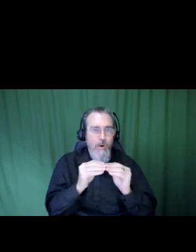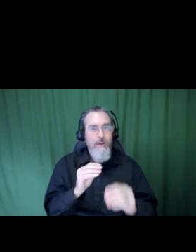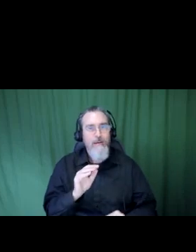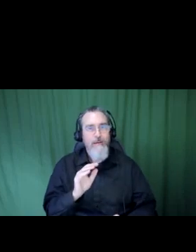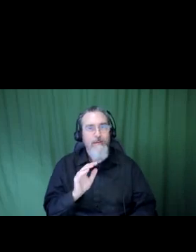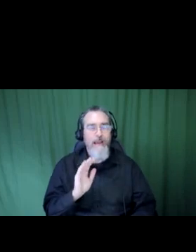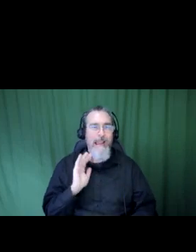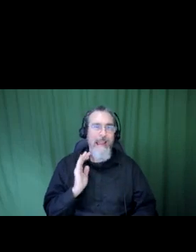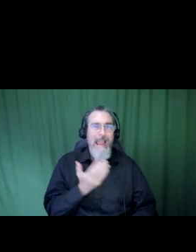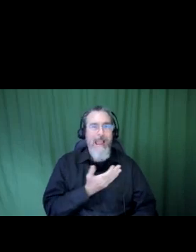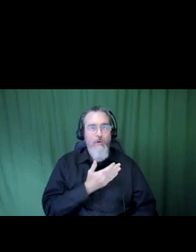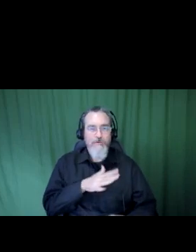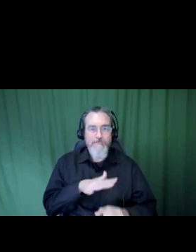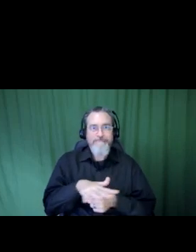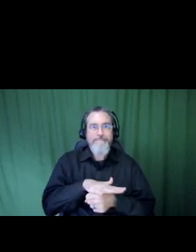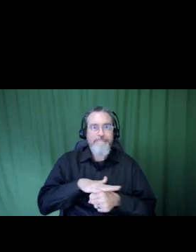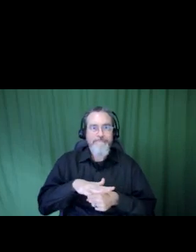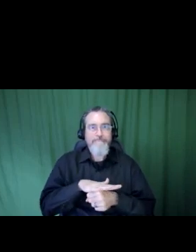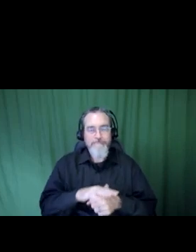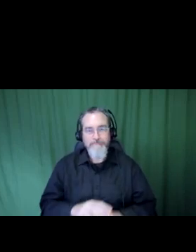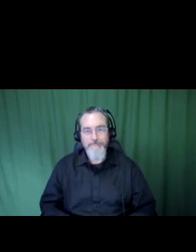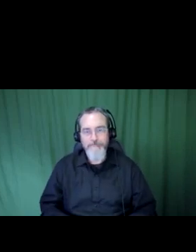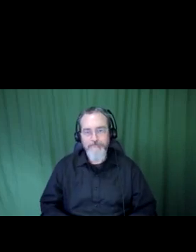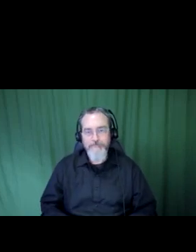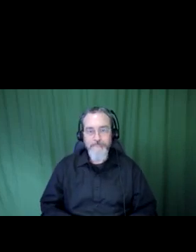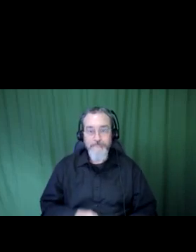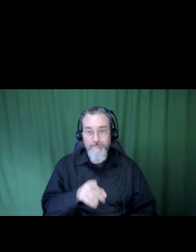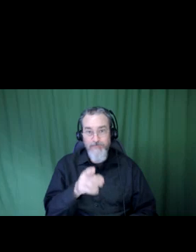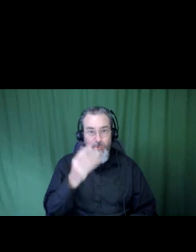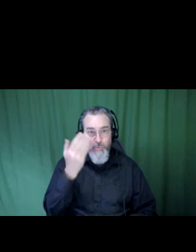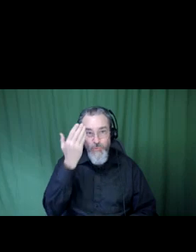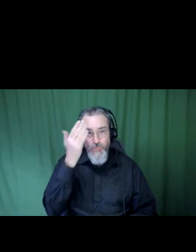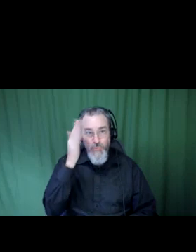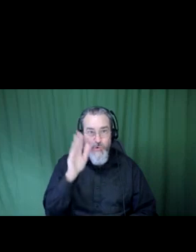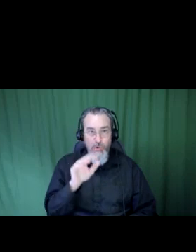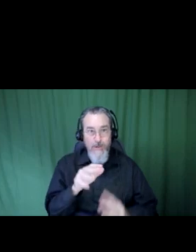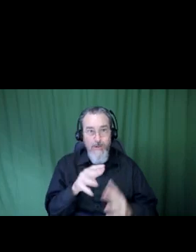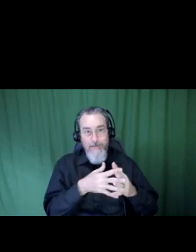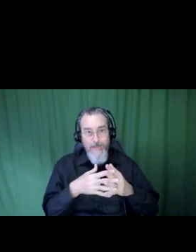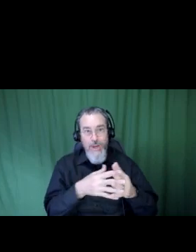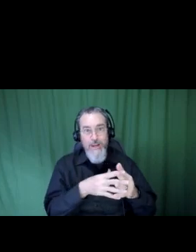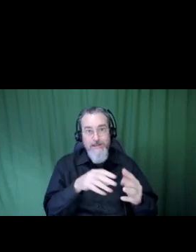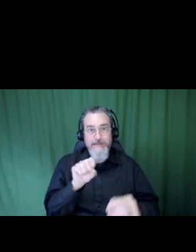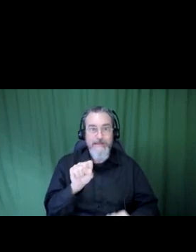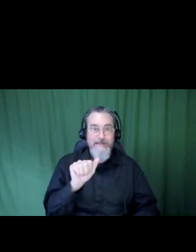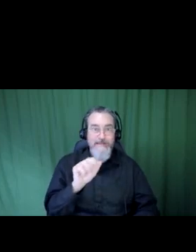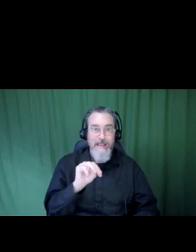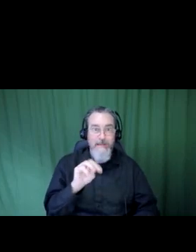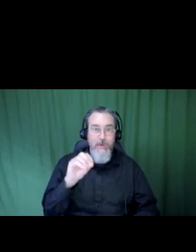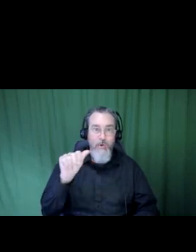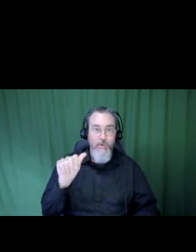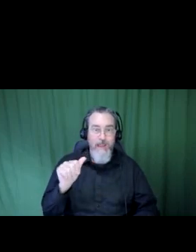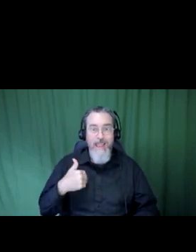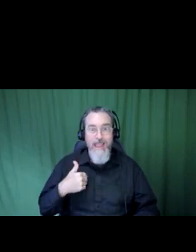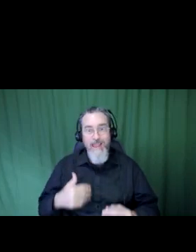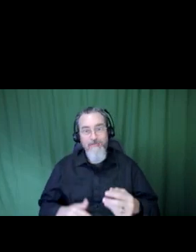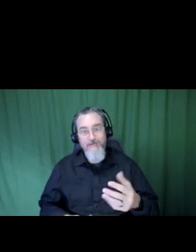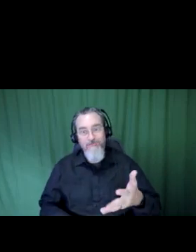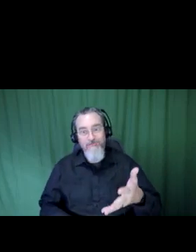this slide before we move on. For those who don't know, American Samoa has 5 high islands and 2